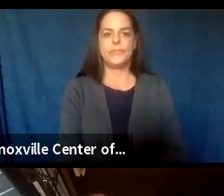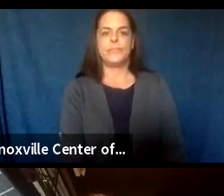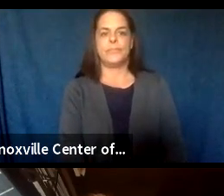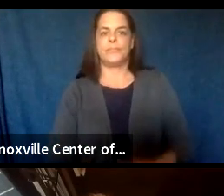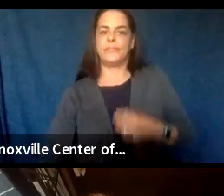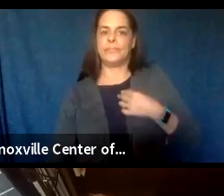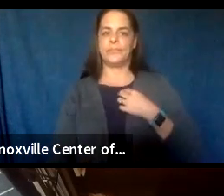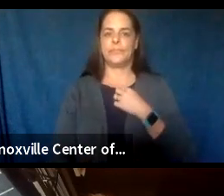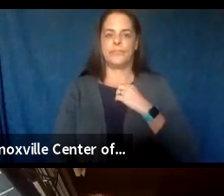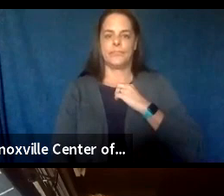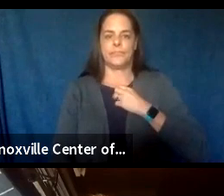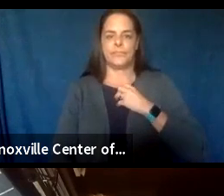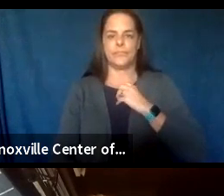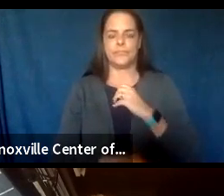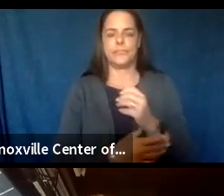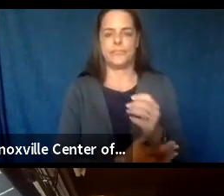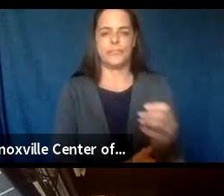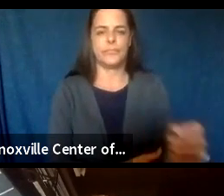Like her.